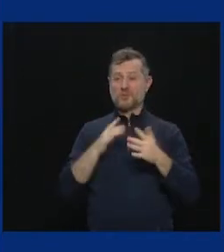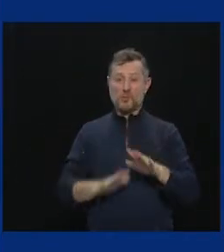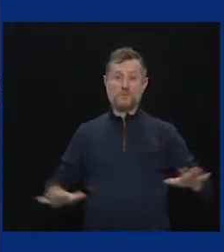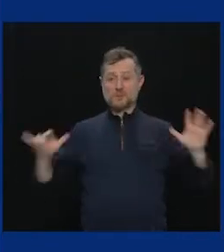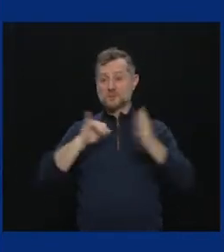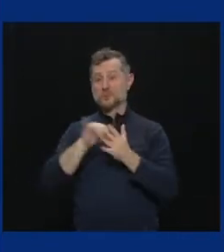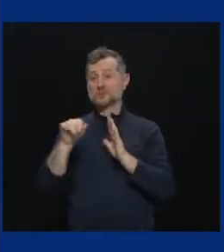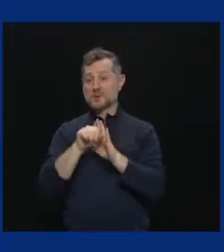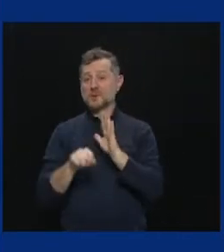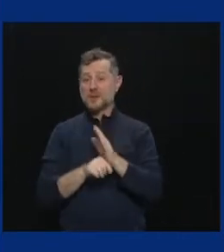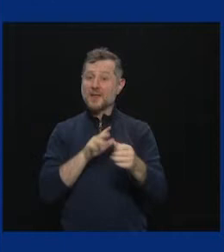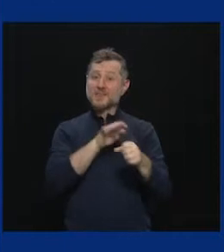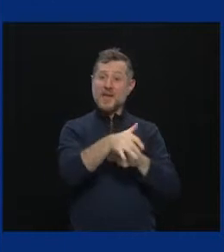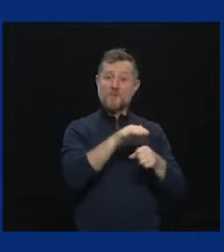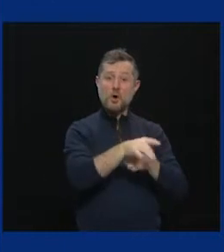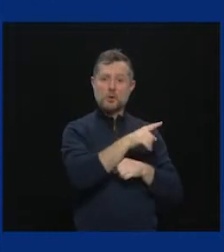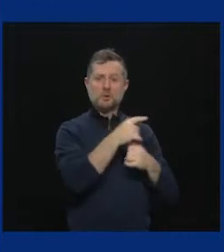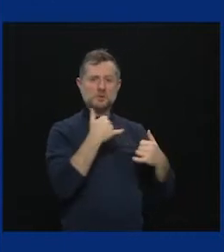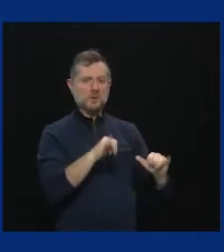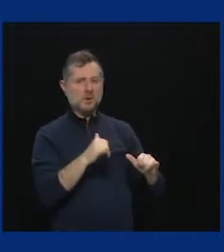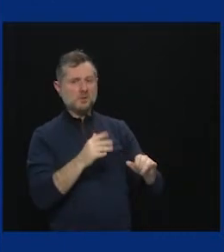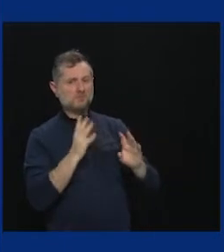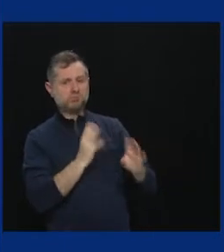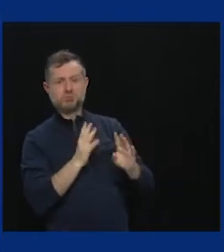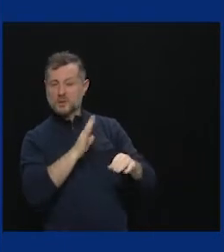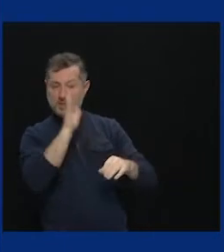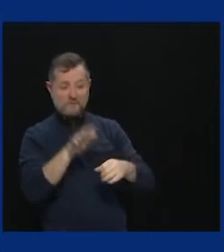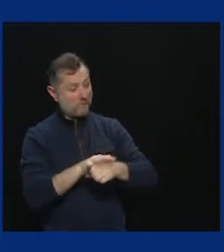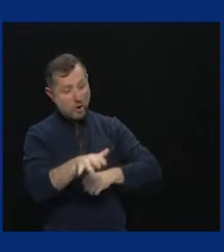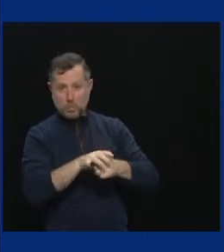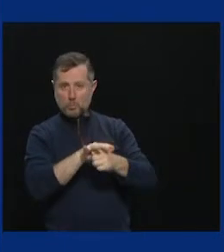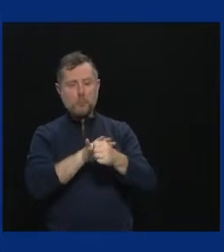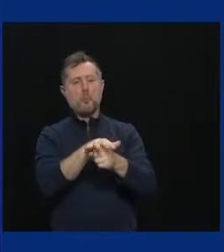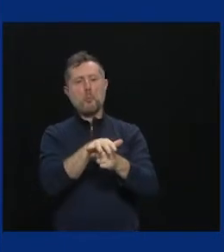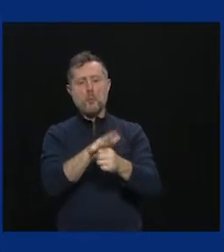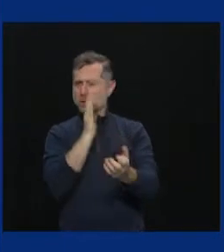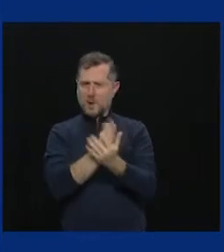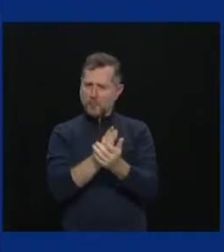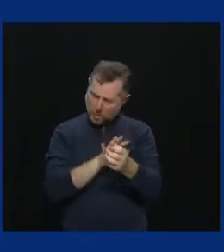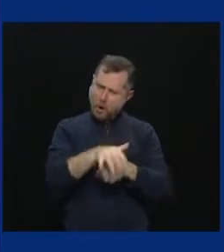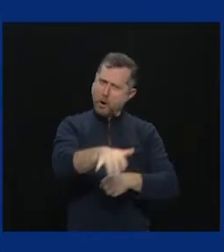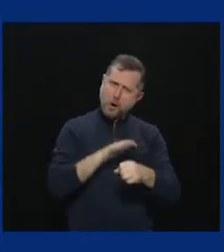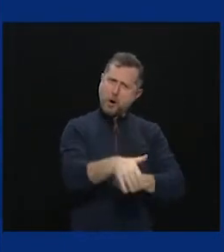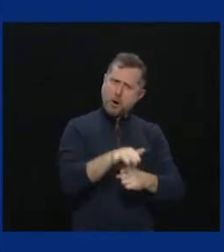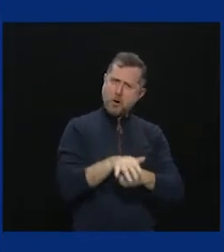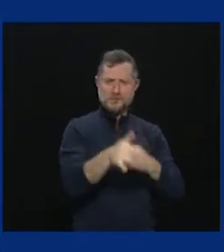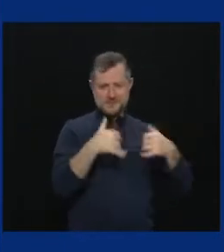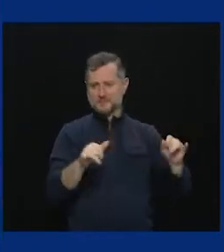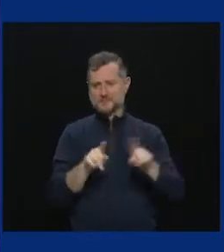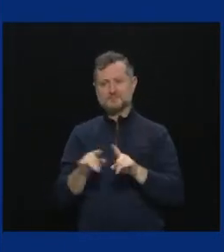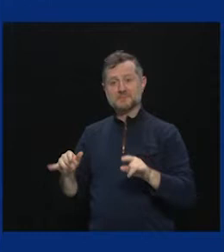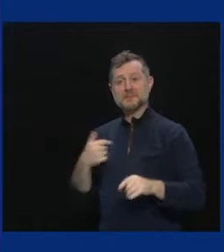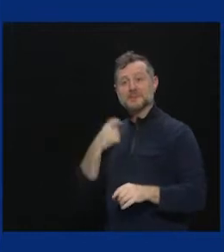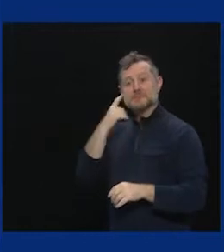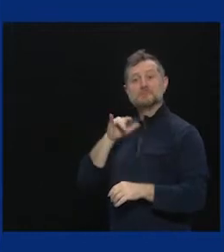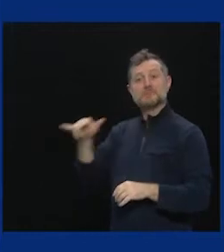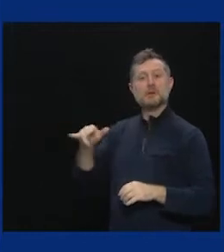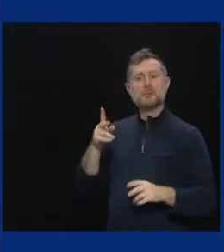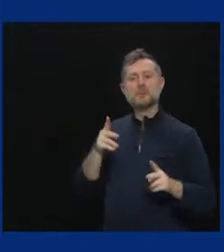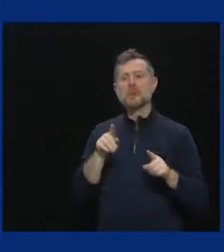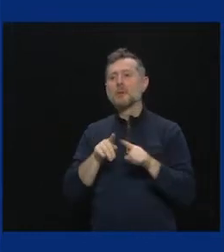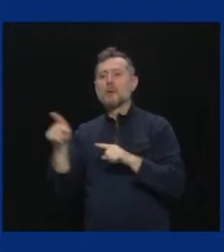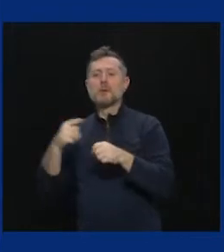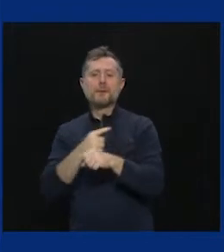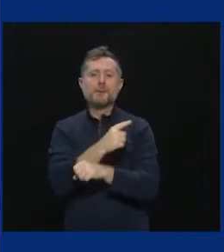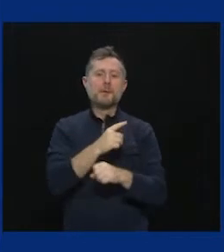that. I went and saw Niagara Falls many times during the pandemic, talking about our idea of staycations up to the Adirondacks, the Finger Lakes, the